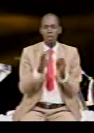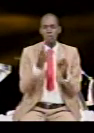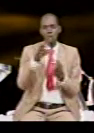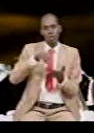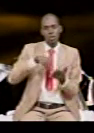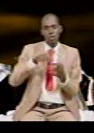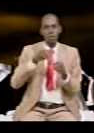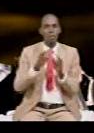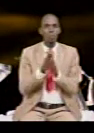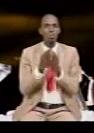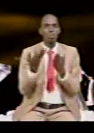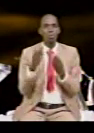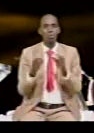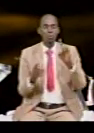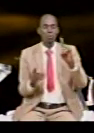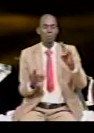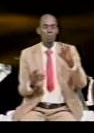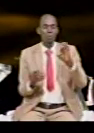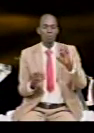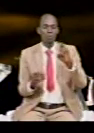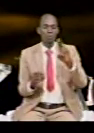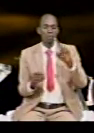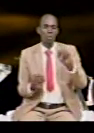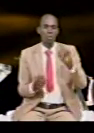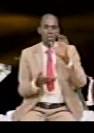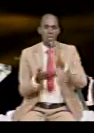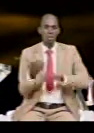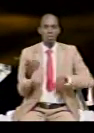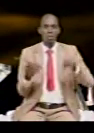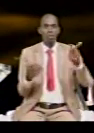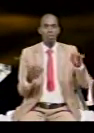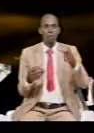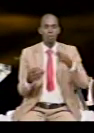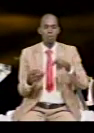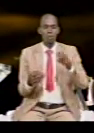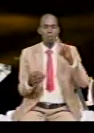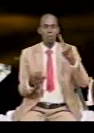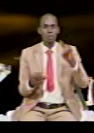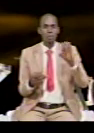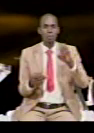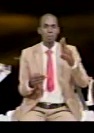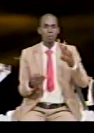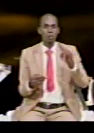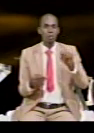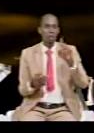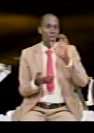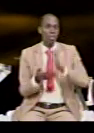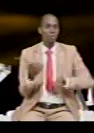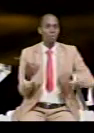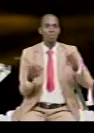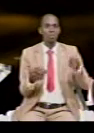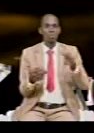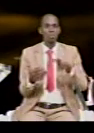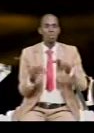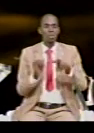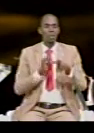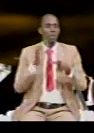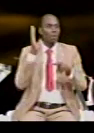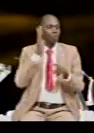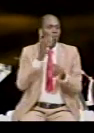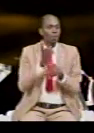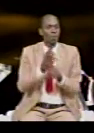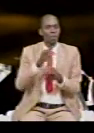Deuteronomy chapter 22, the book of Deuteronomy chapter 22, if I will just pick